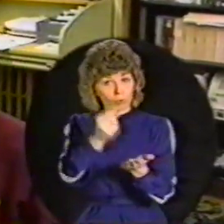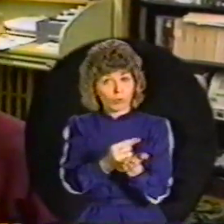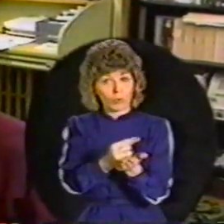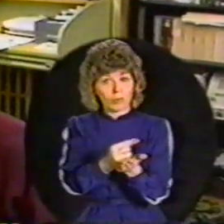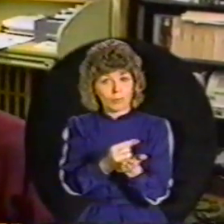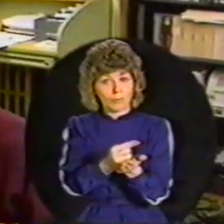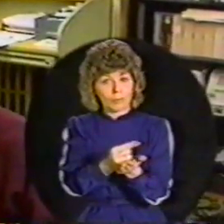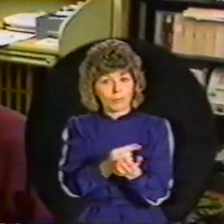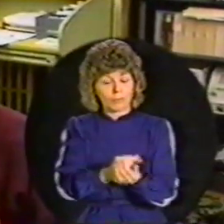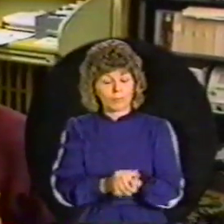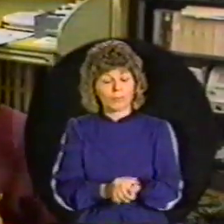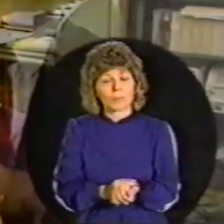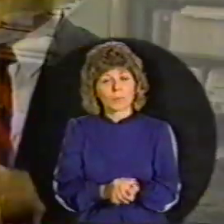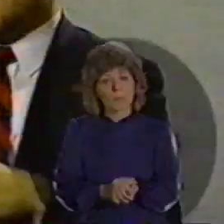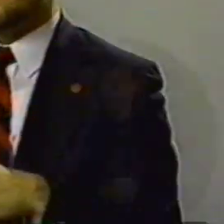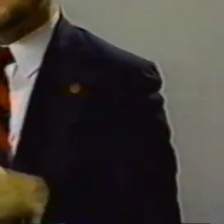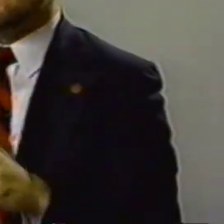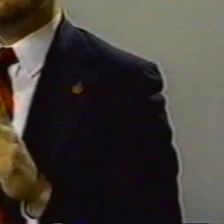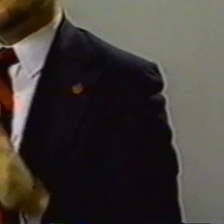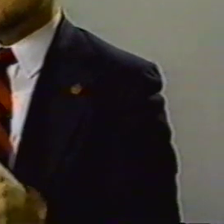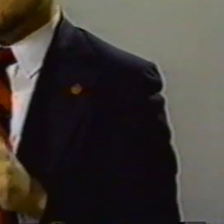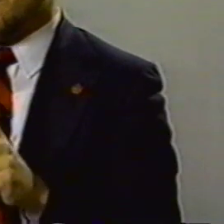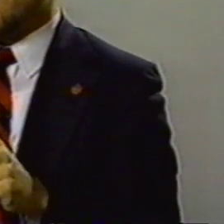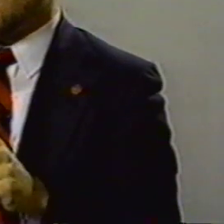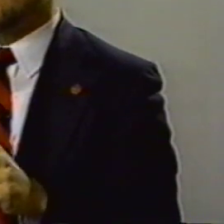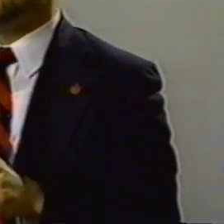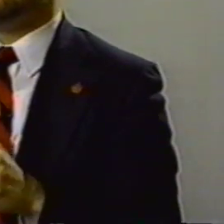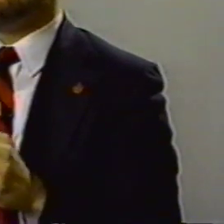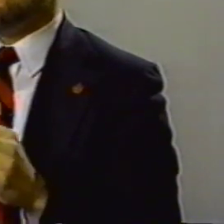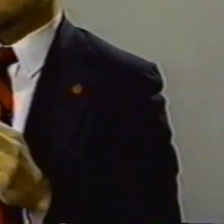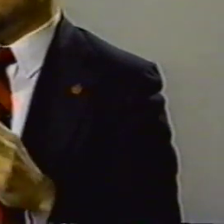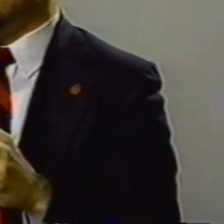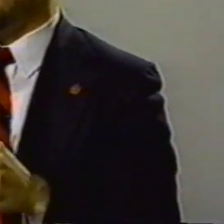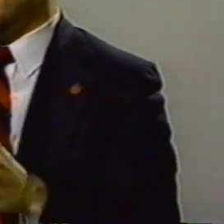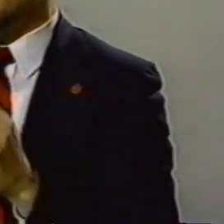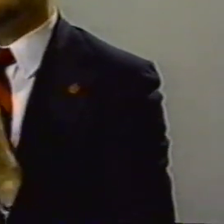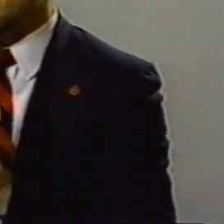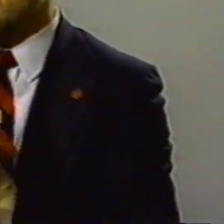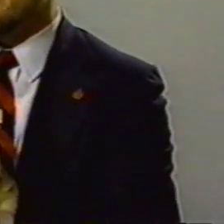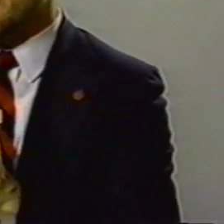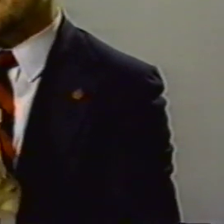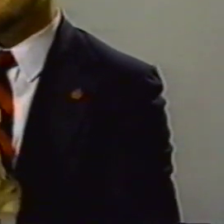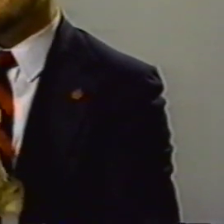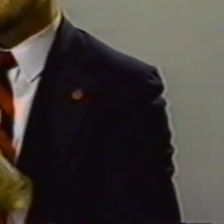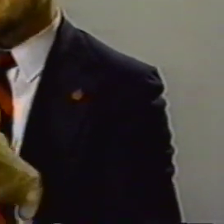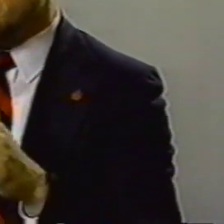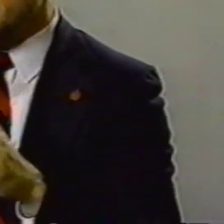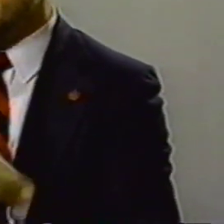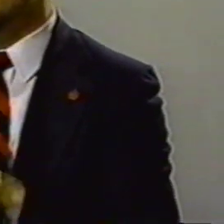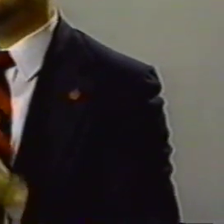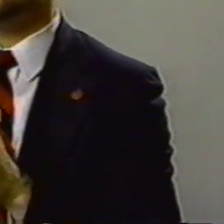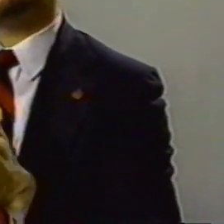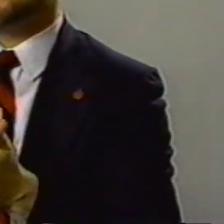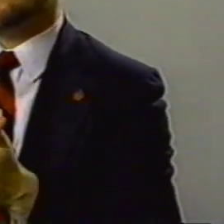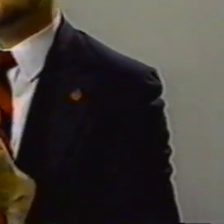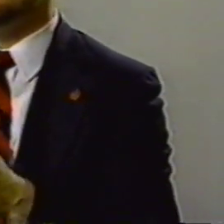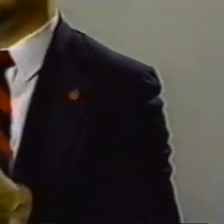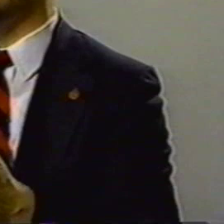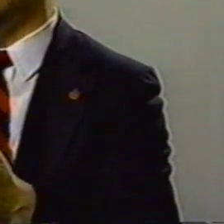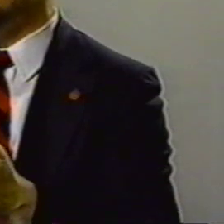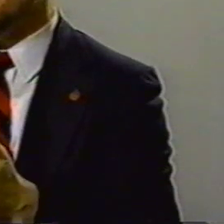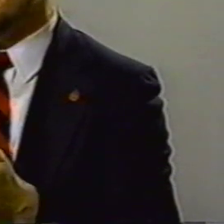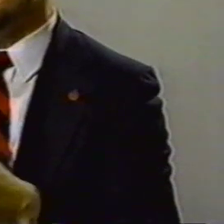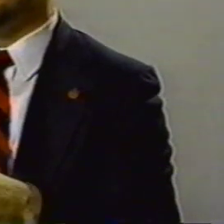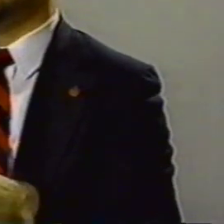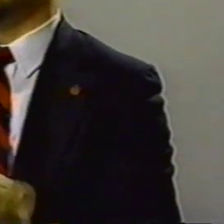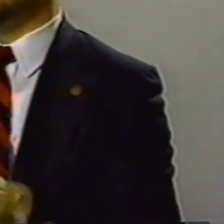they graduate. Shorten it up. Deaf people are very highly qualified. They're entering college,